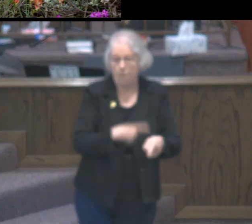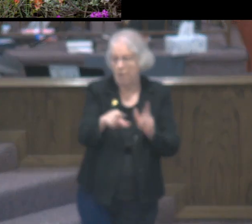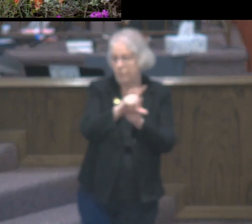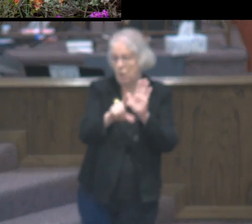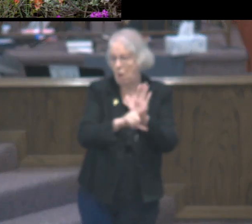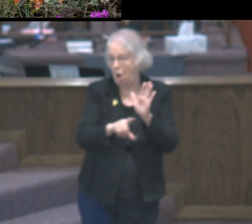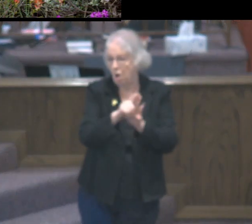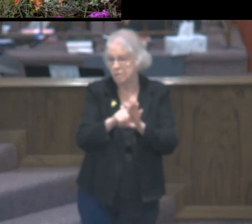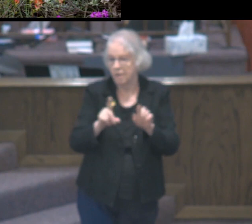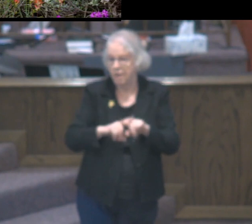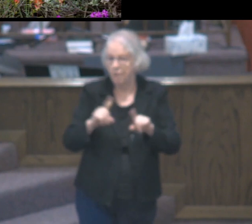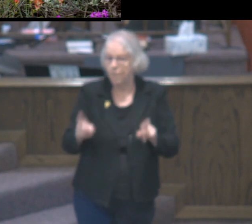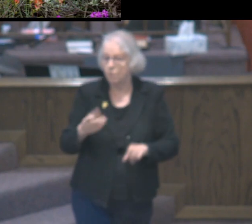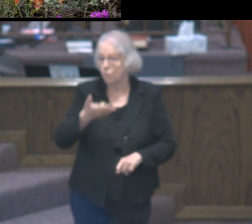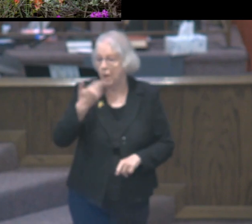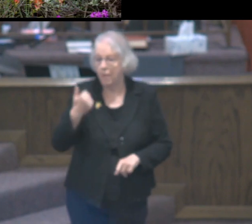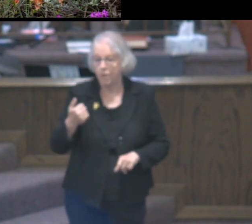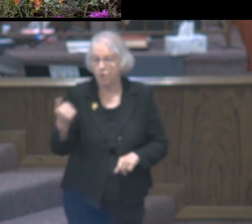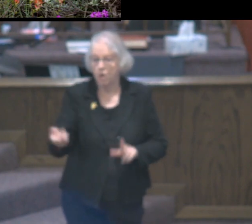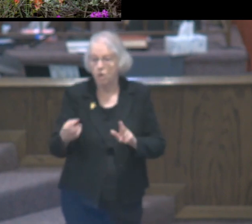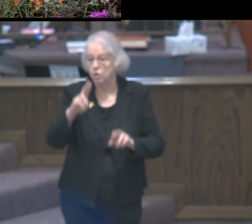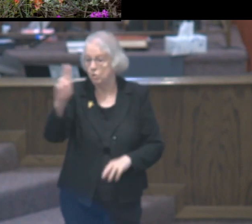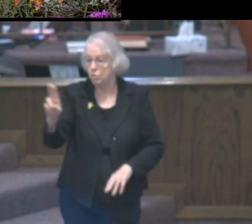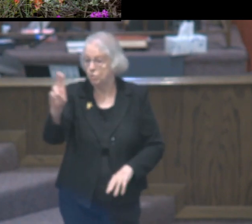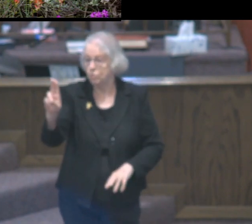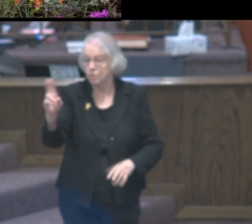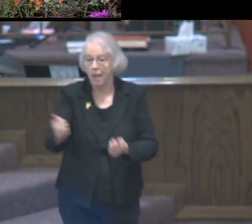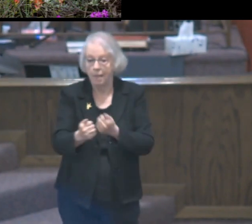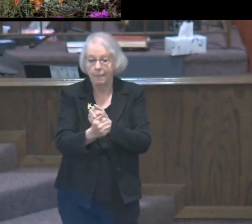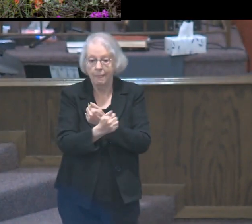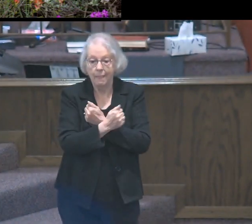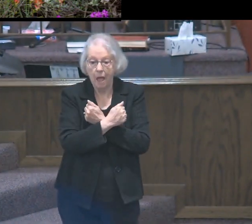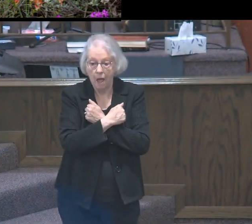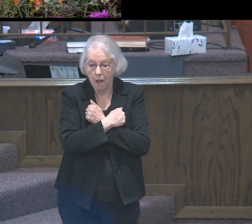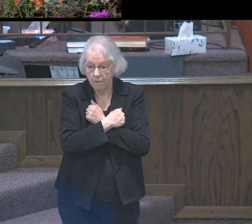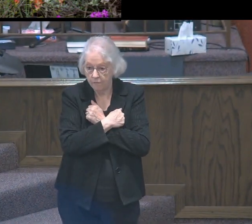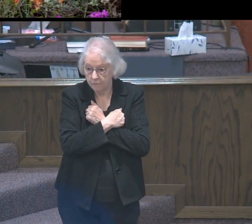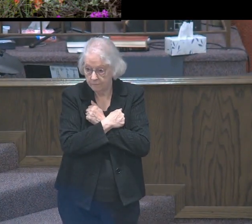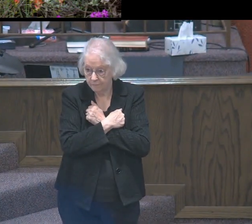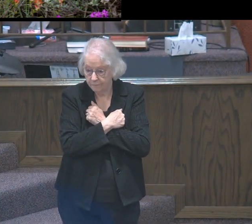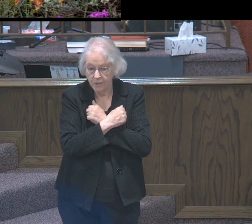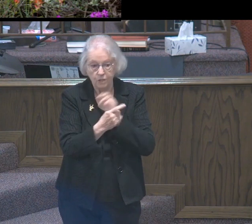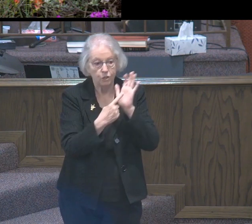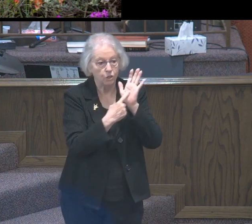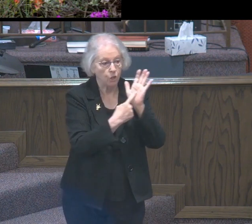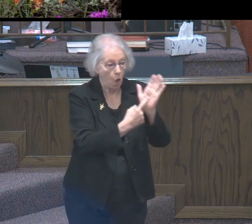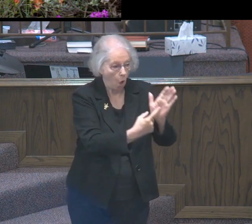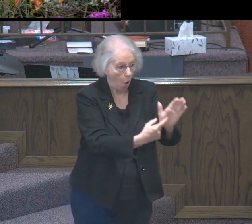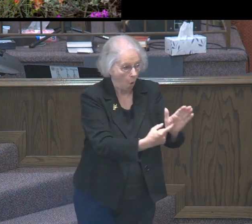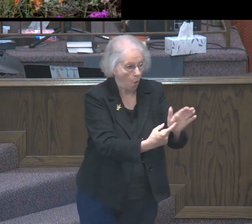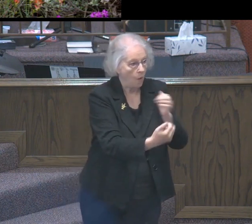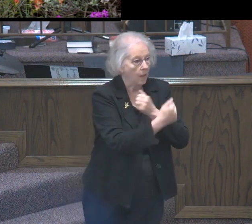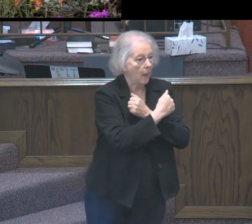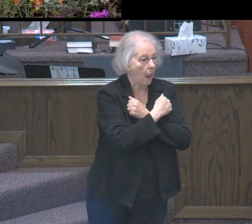Jesus' contempt for the law, it's centered around what did they hear